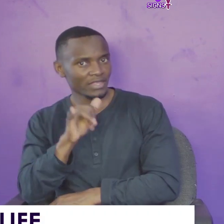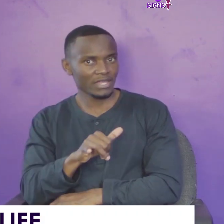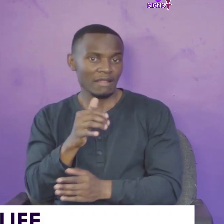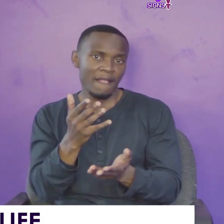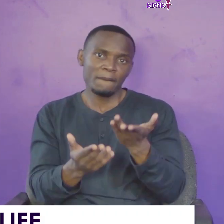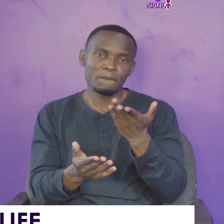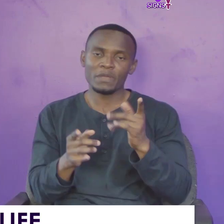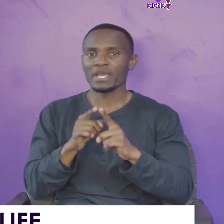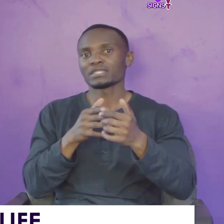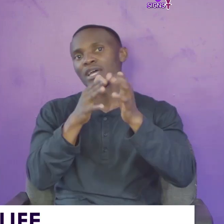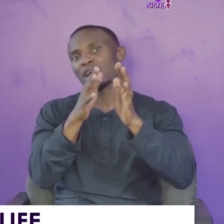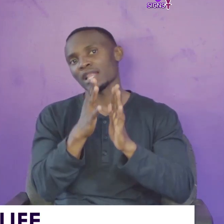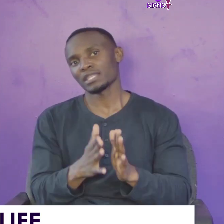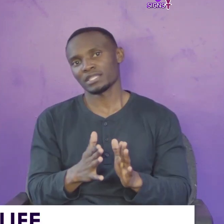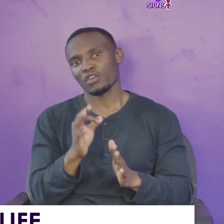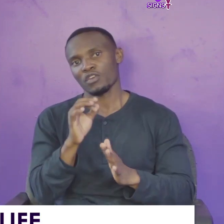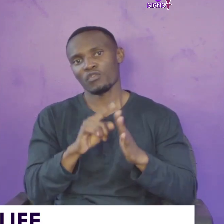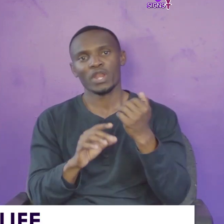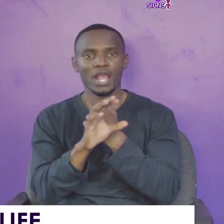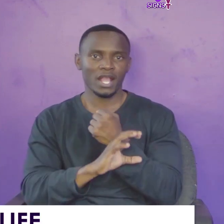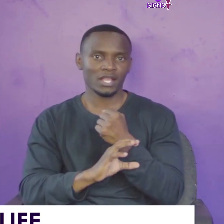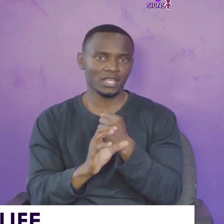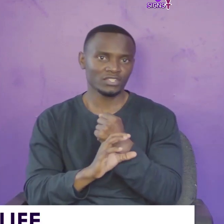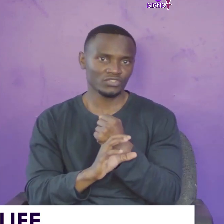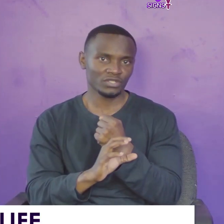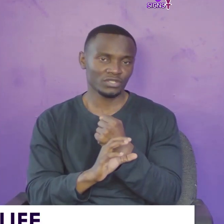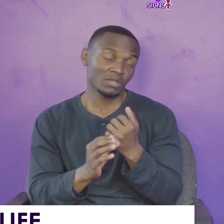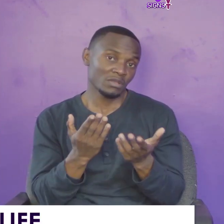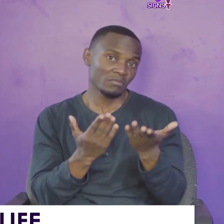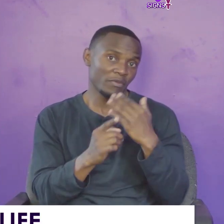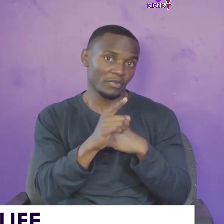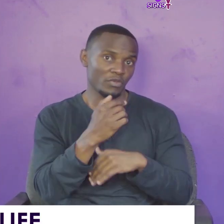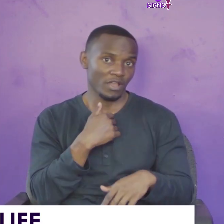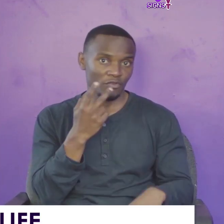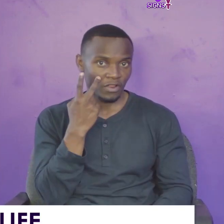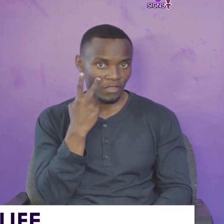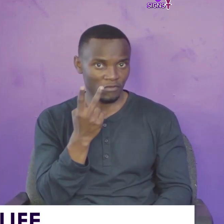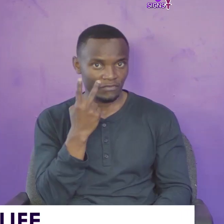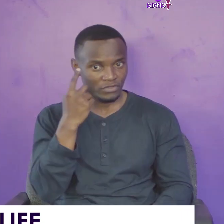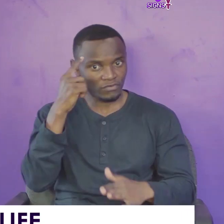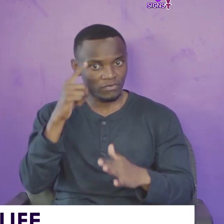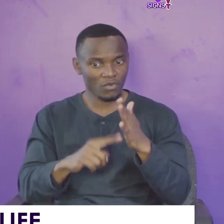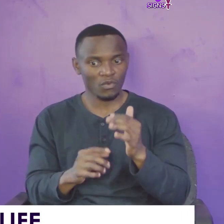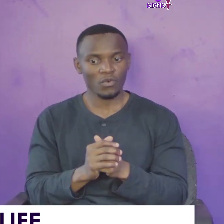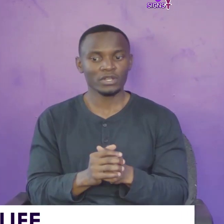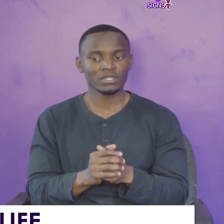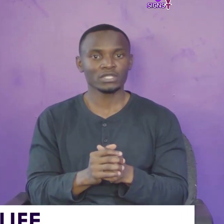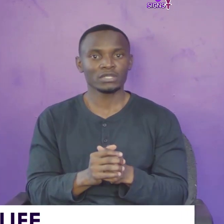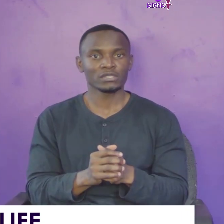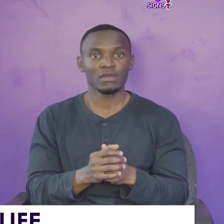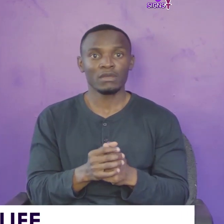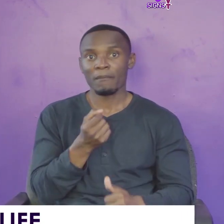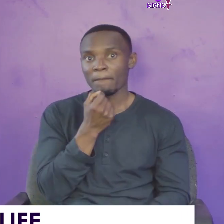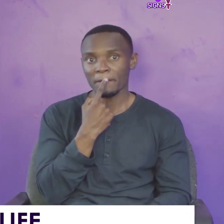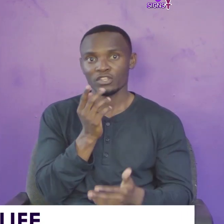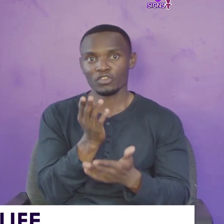county or a country, Yeah. you may have vision Yes. for the medical sector. Now that you've talked about the medical sector,